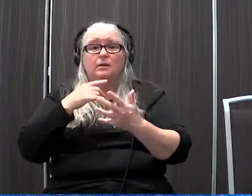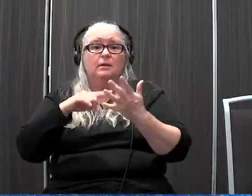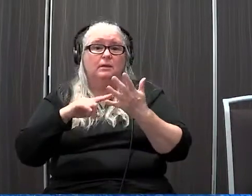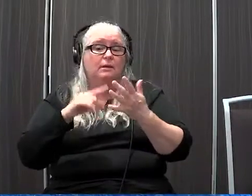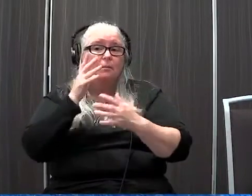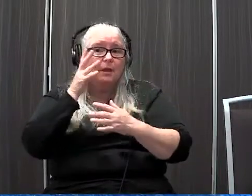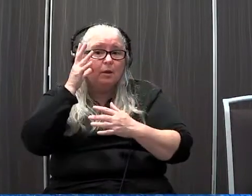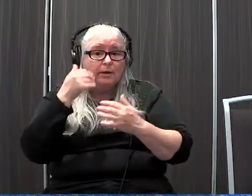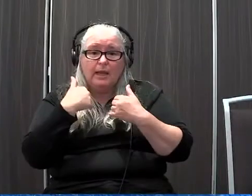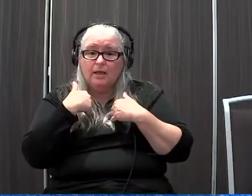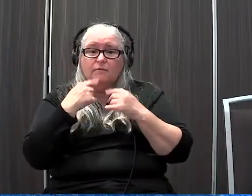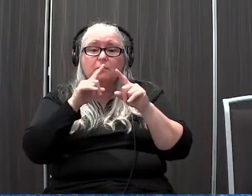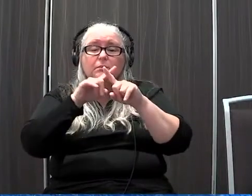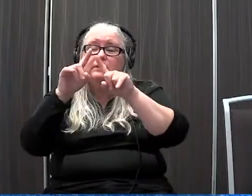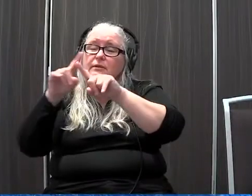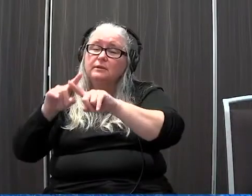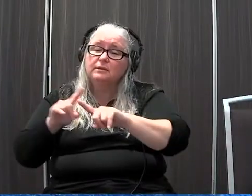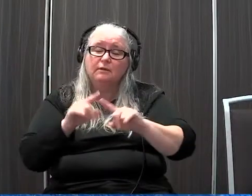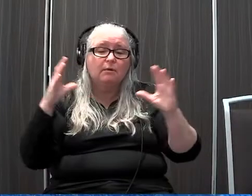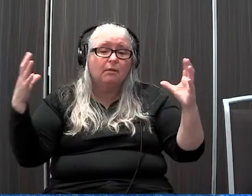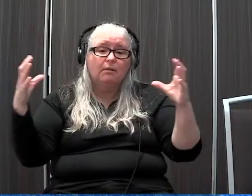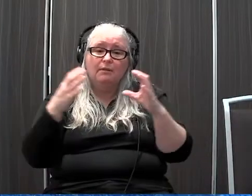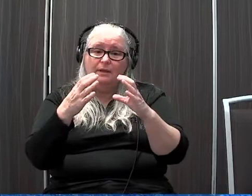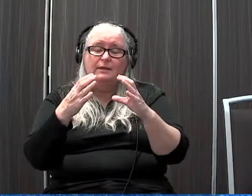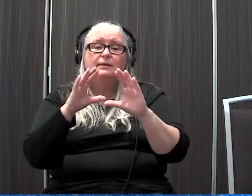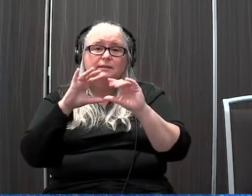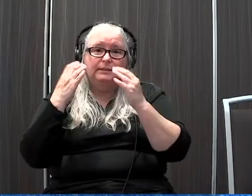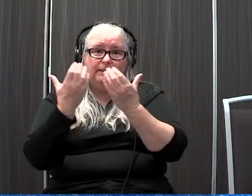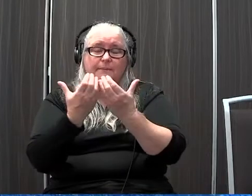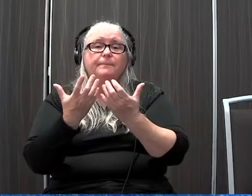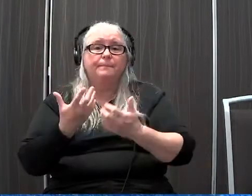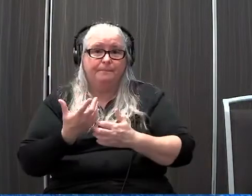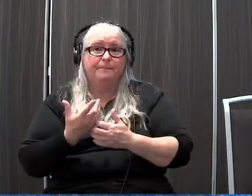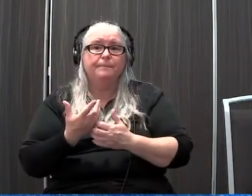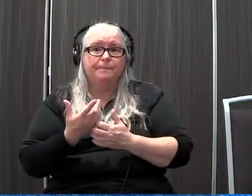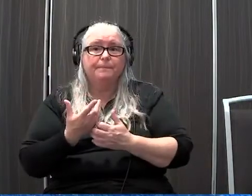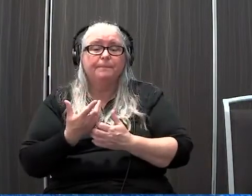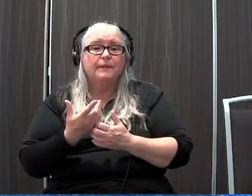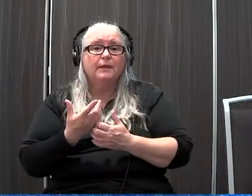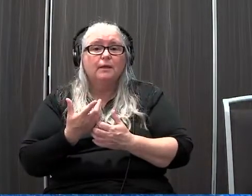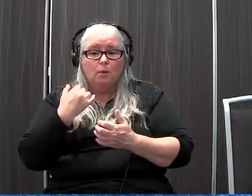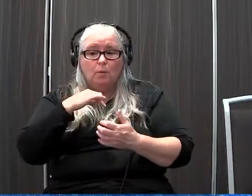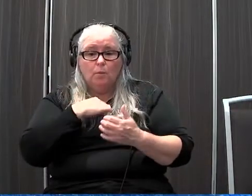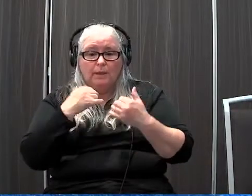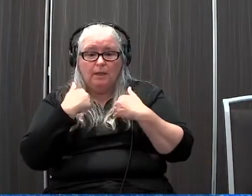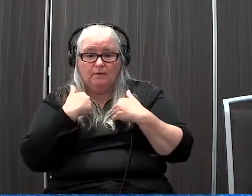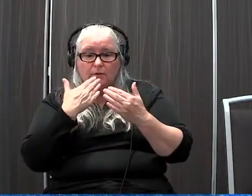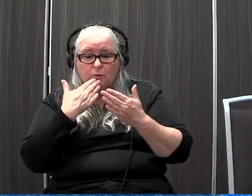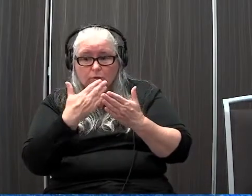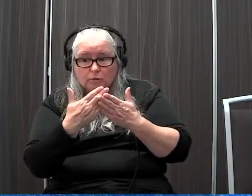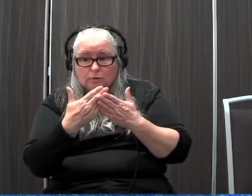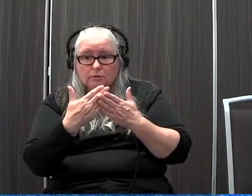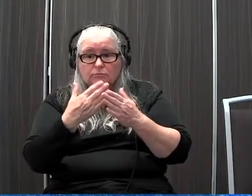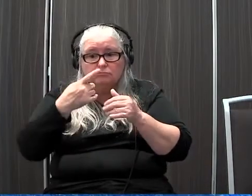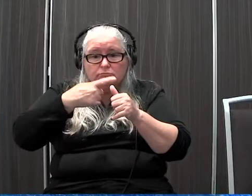had a pretty well-rounded team here working on this. And then after we had a pretty good draft of the checklist, we sent it out to